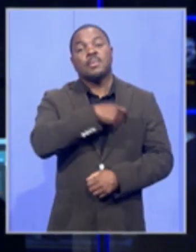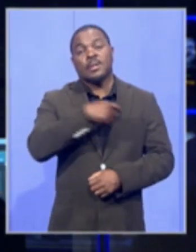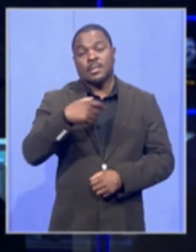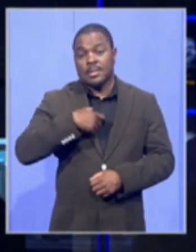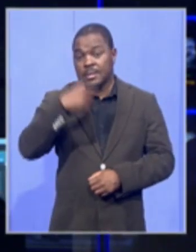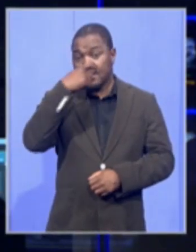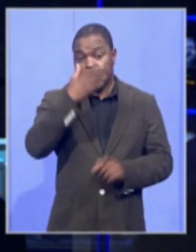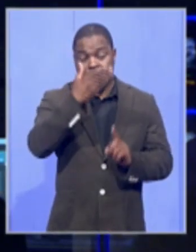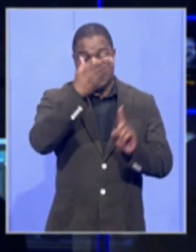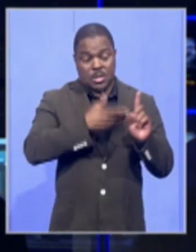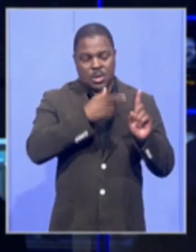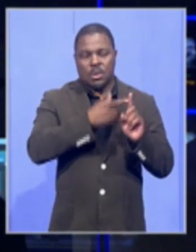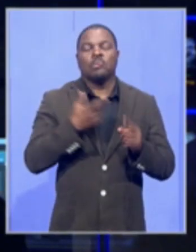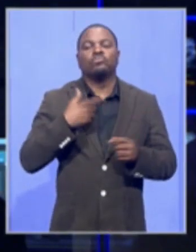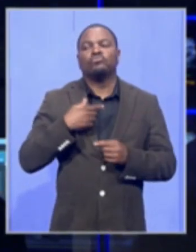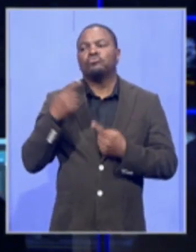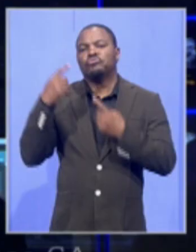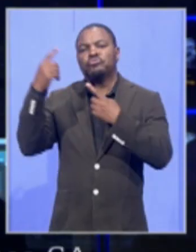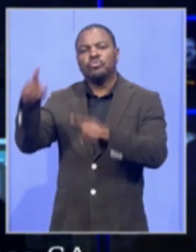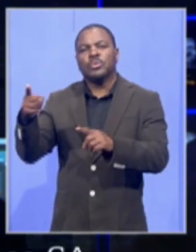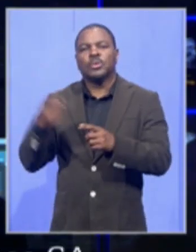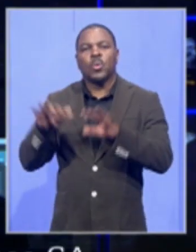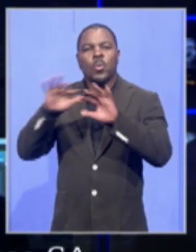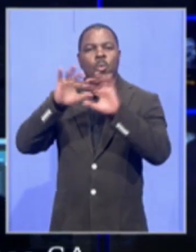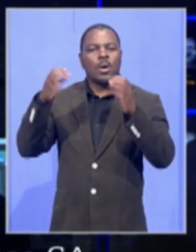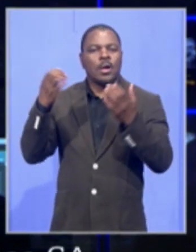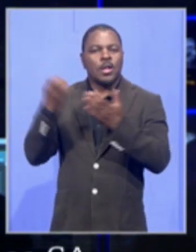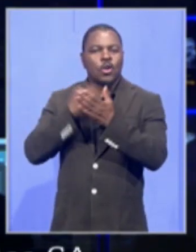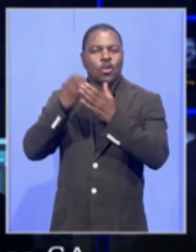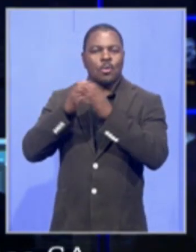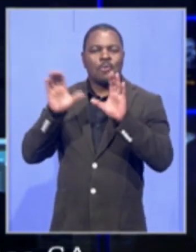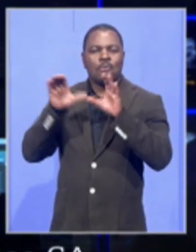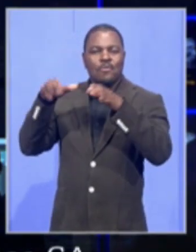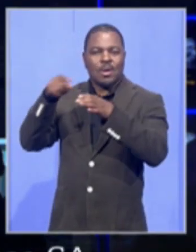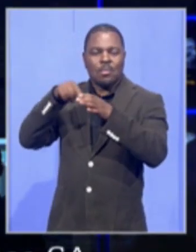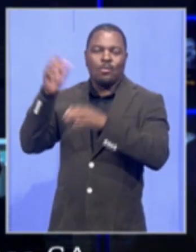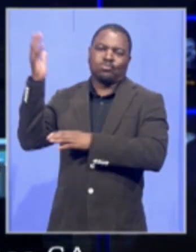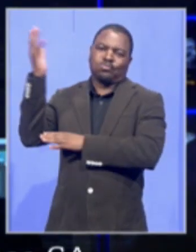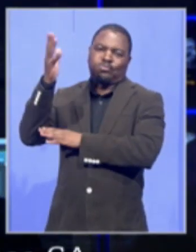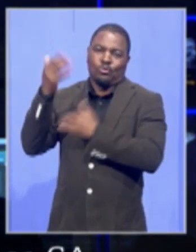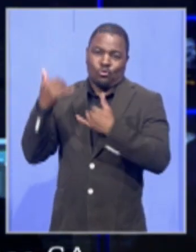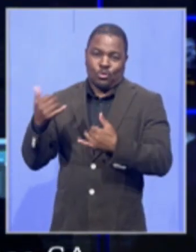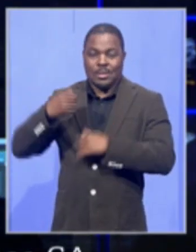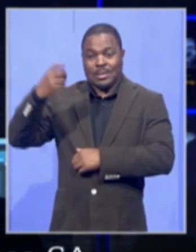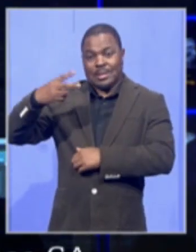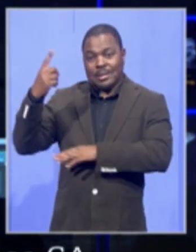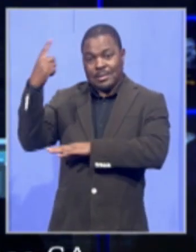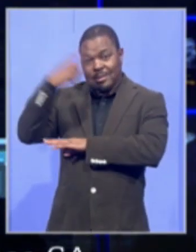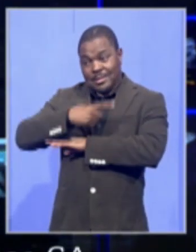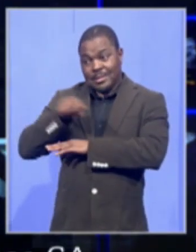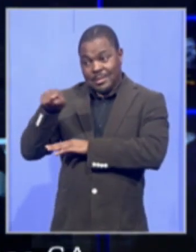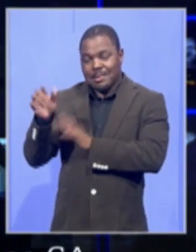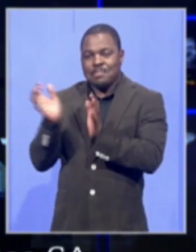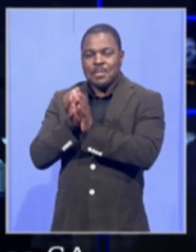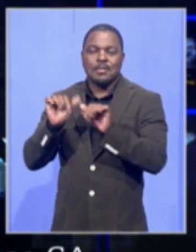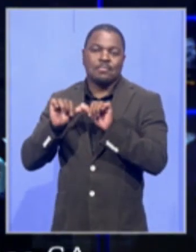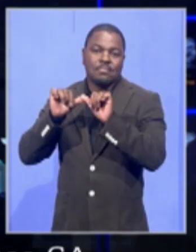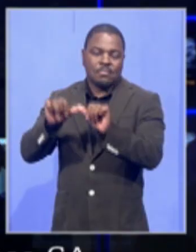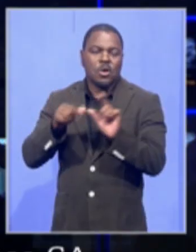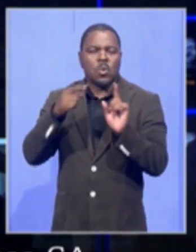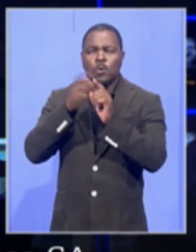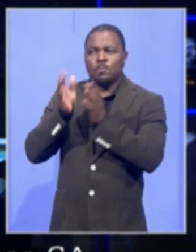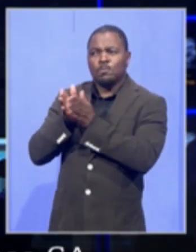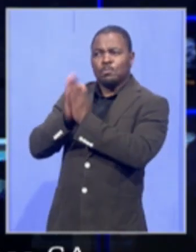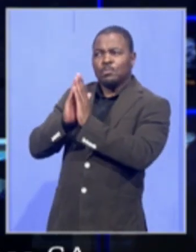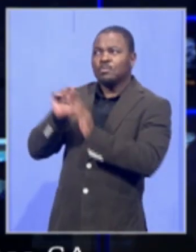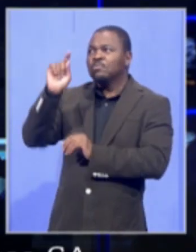Mopresidente Cyril Ramaphosa o setlehetse seboka sa World Economic Forum puo letsatsing la bobedi se qadile mo a entseng